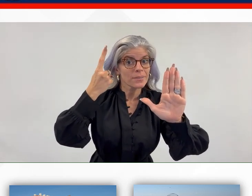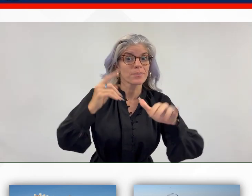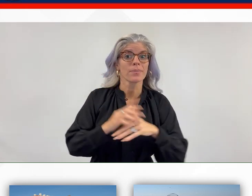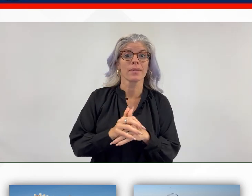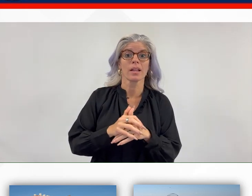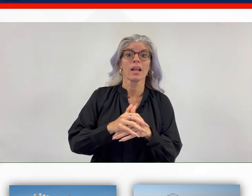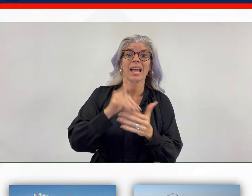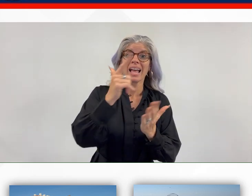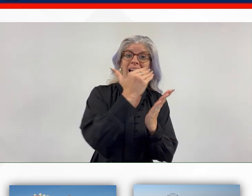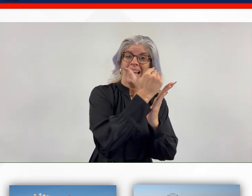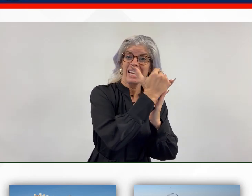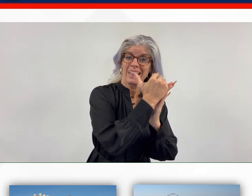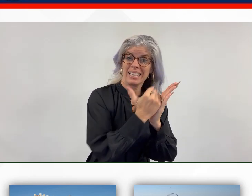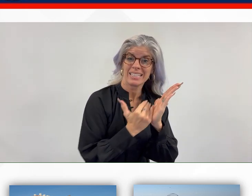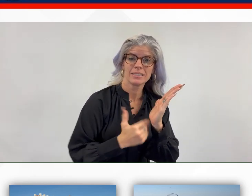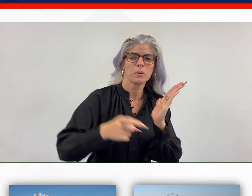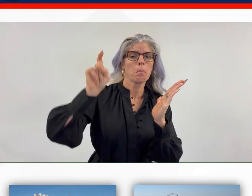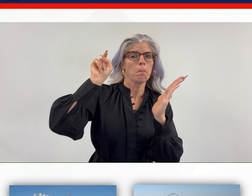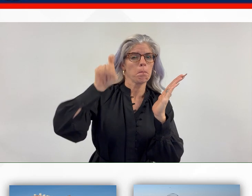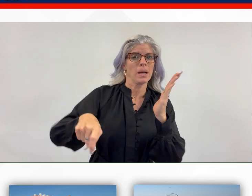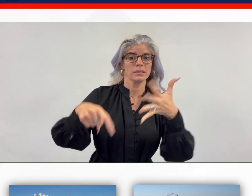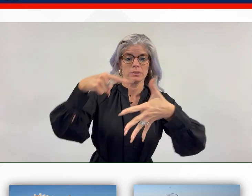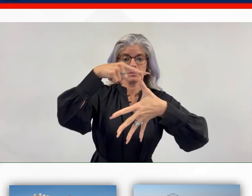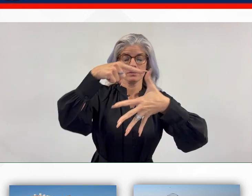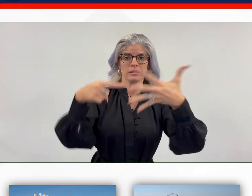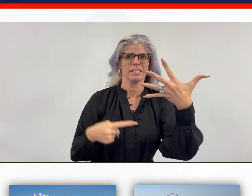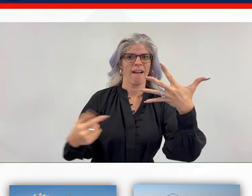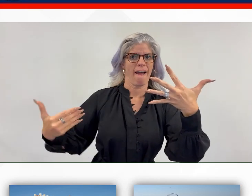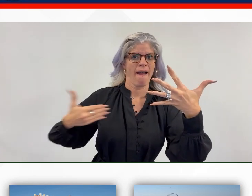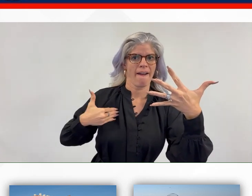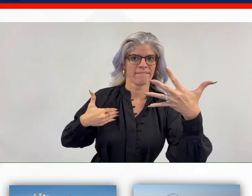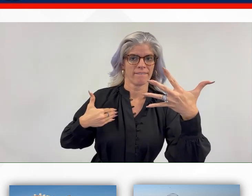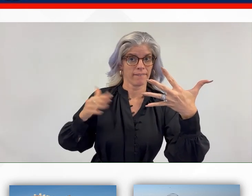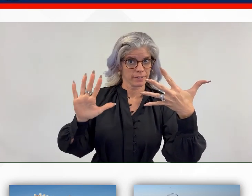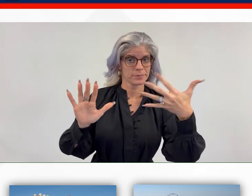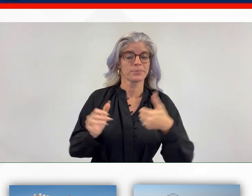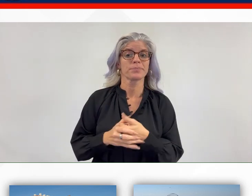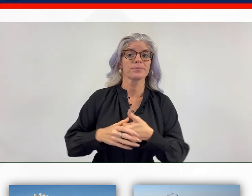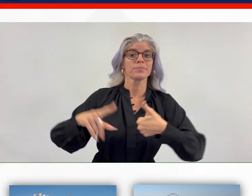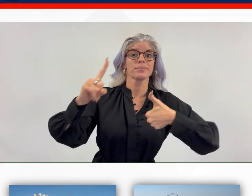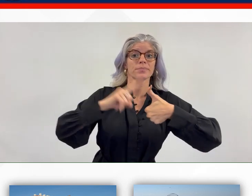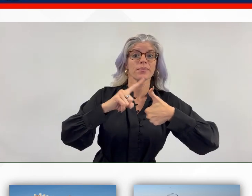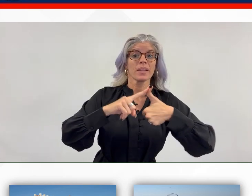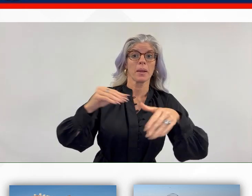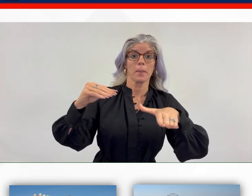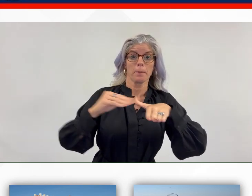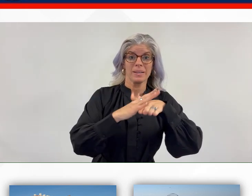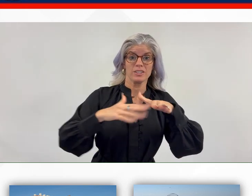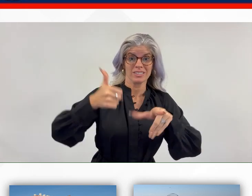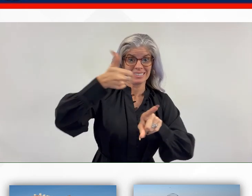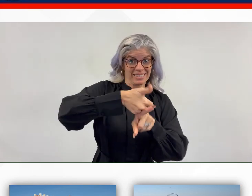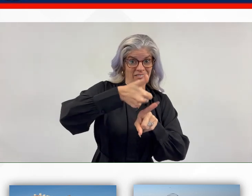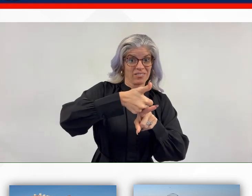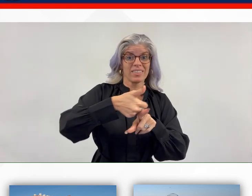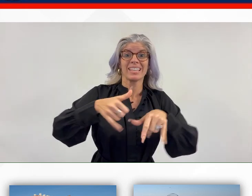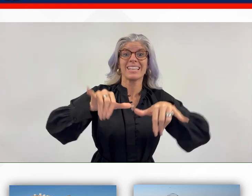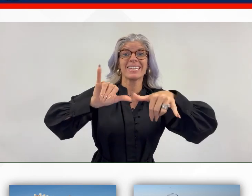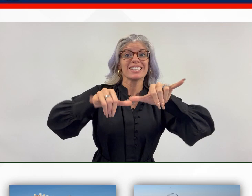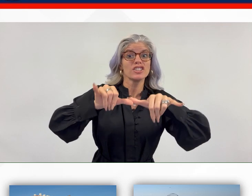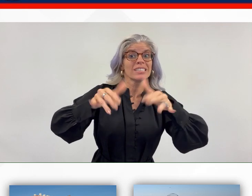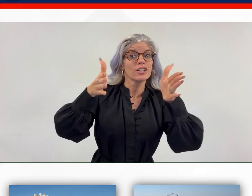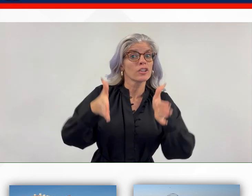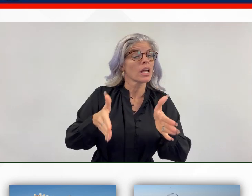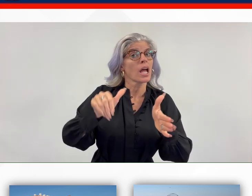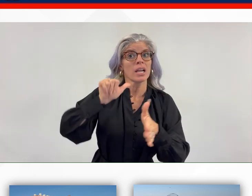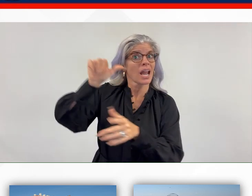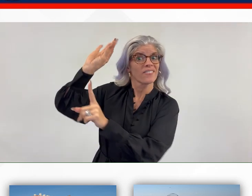constructed shoreline under the specific authority of the United States Army Corps of Engineers, USACE. The beach was constructed